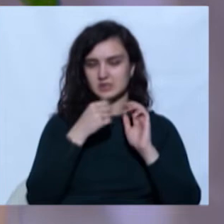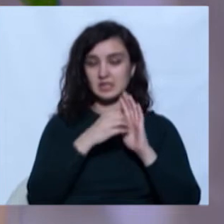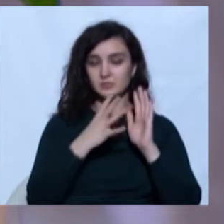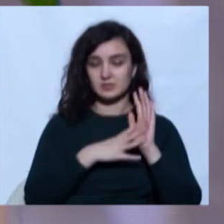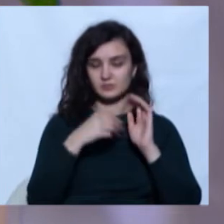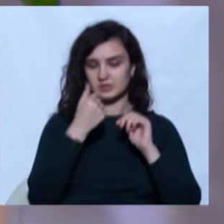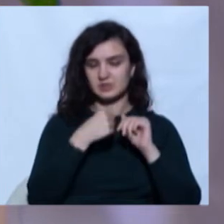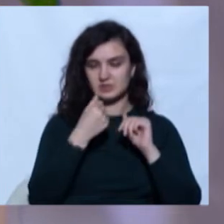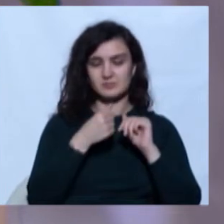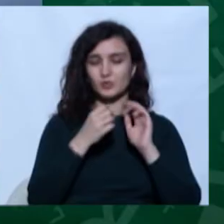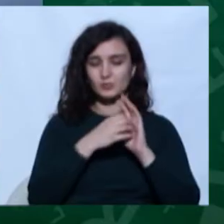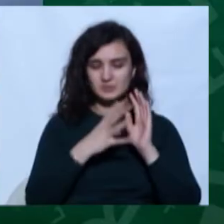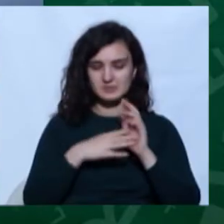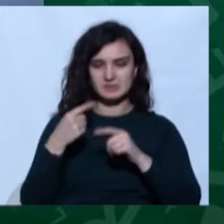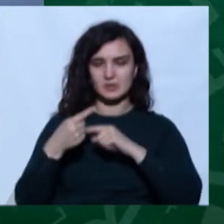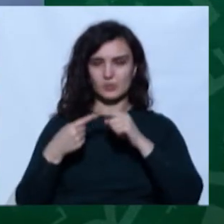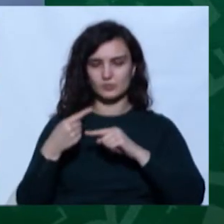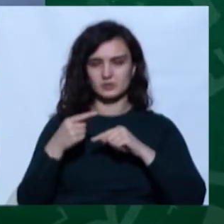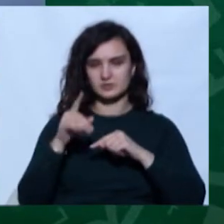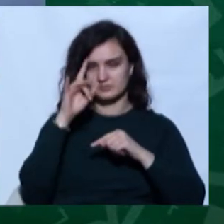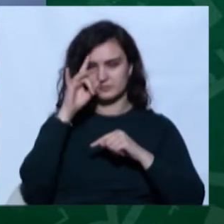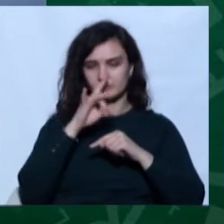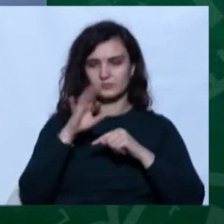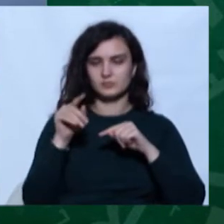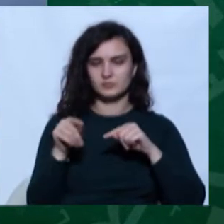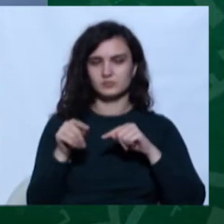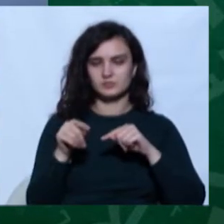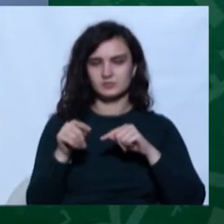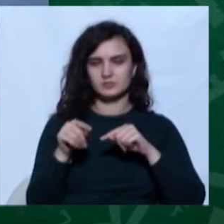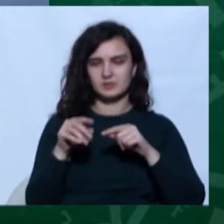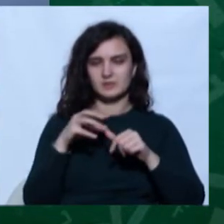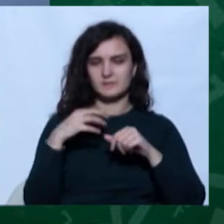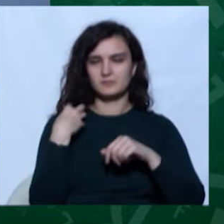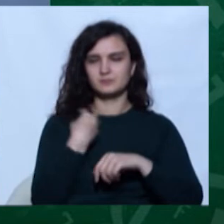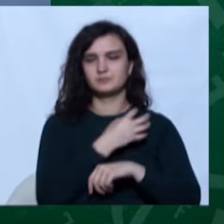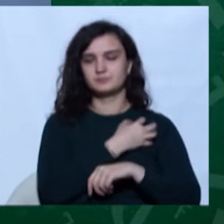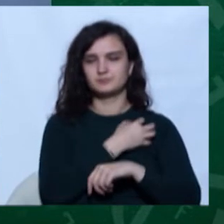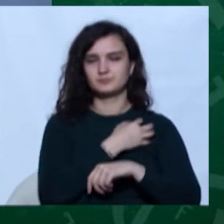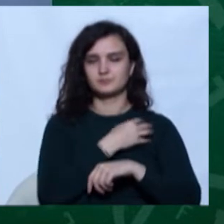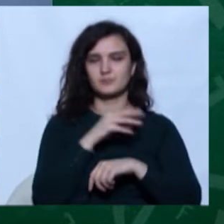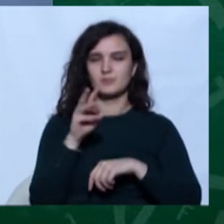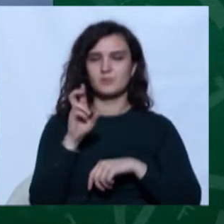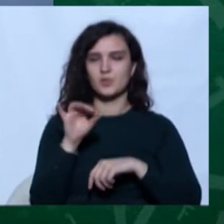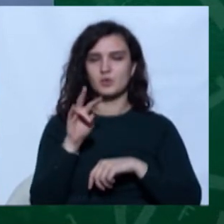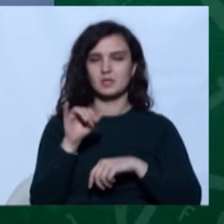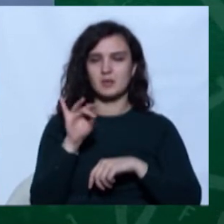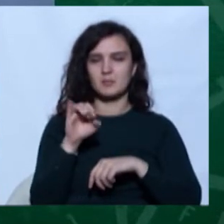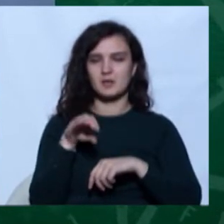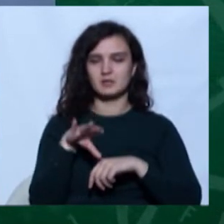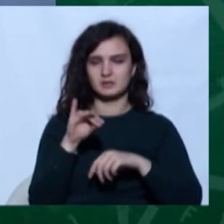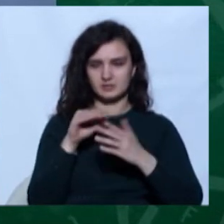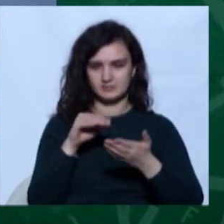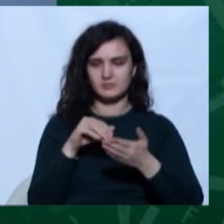And a look at the famous general emperor Napoleon Bonaparte would be useful